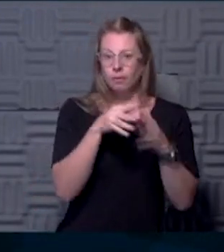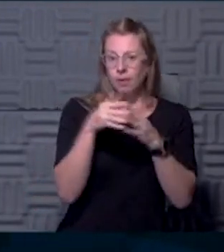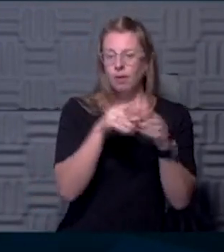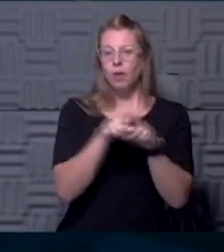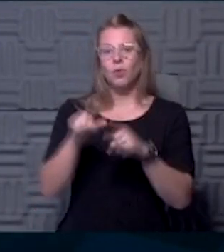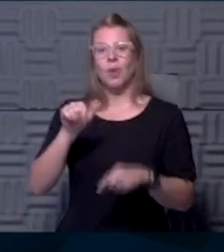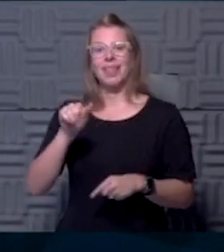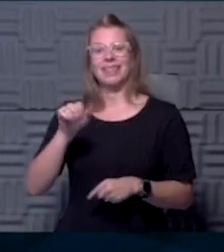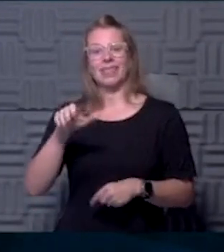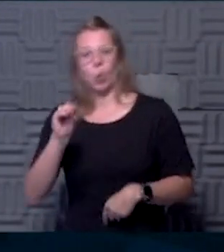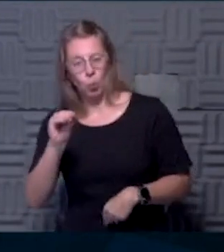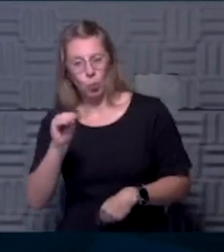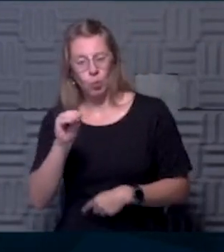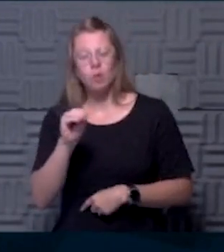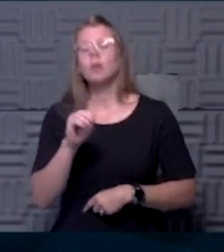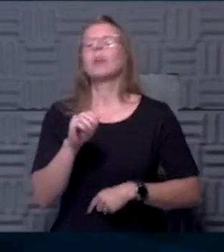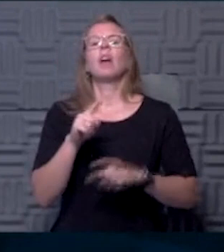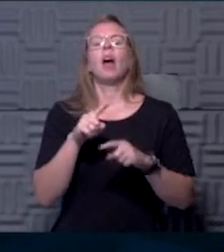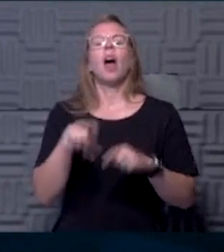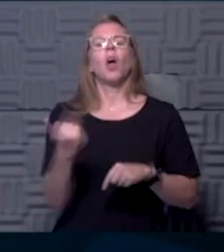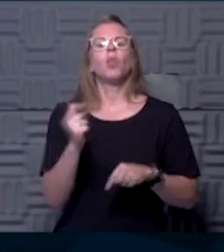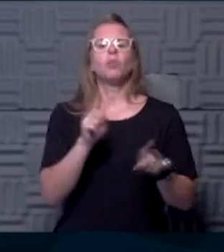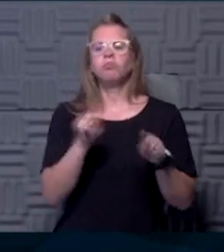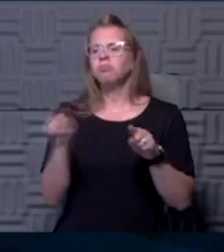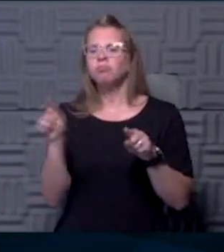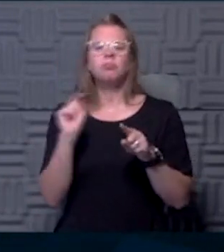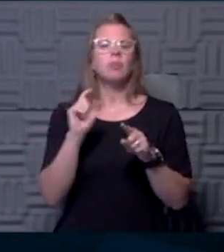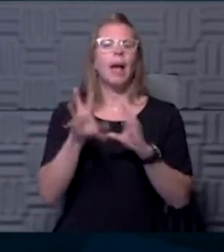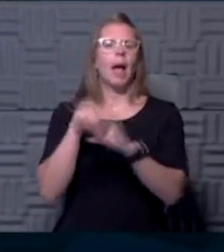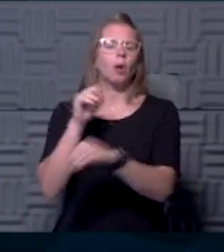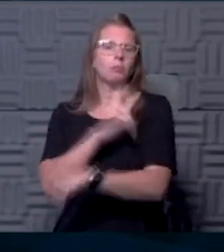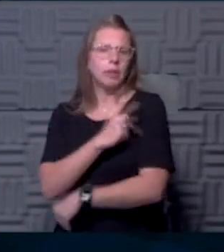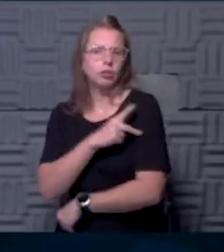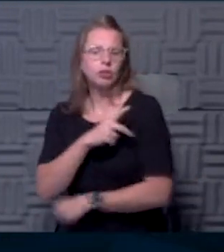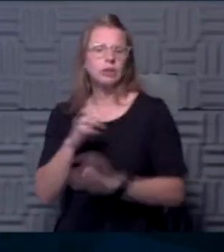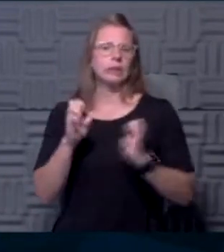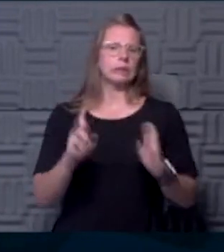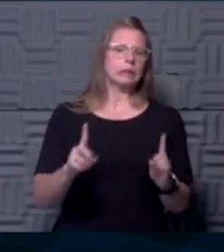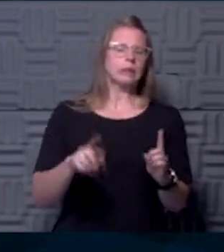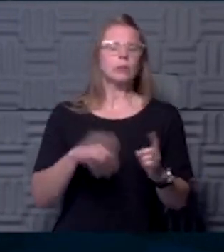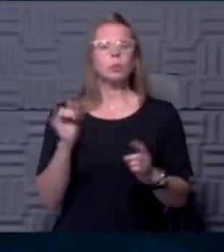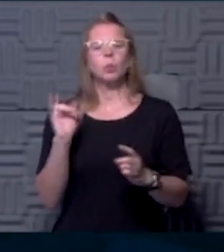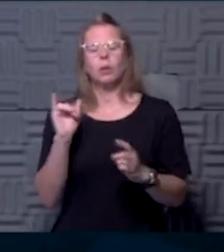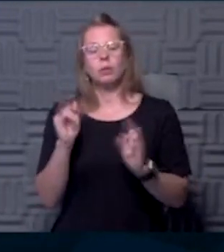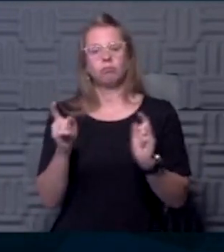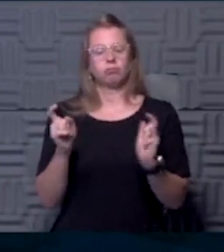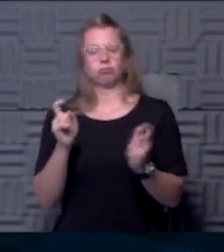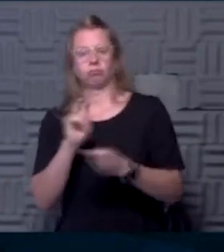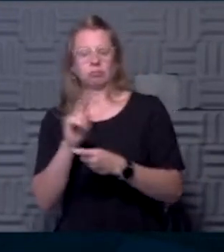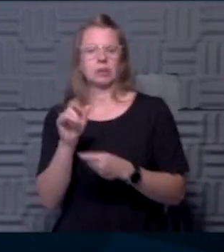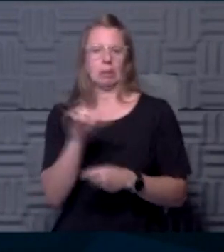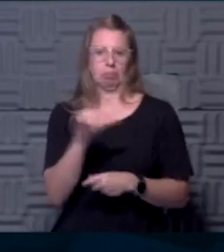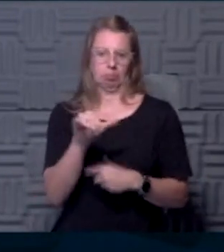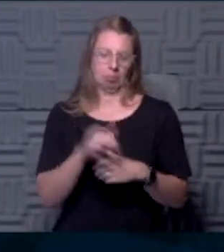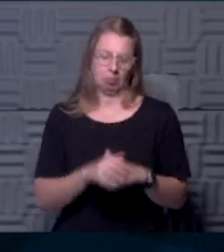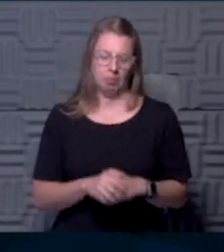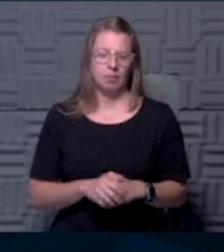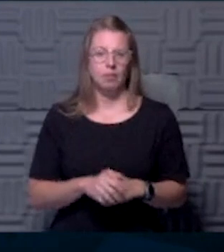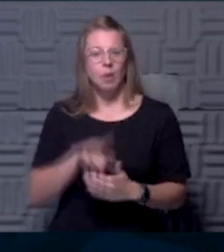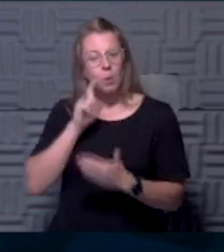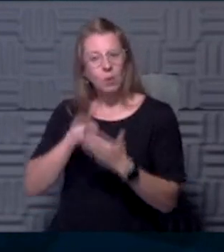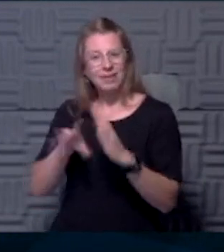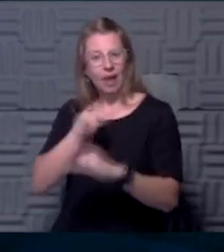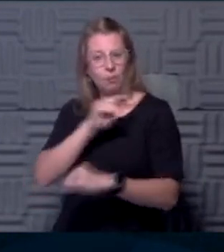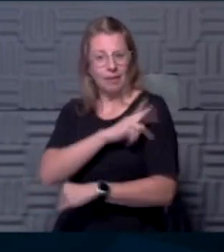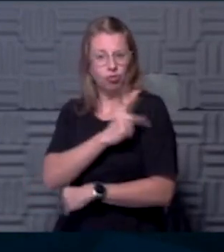population. And then the others, as you look across the outpatients in the emergency department, the shift is sort of the same. Now, you'll see here in the